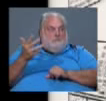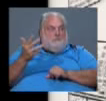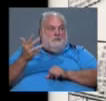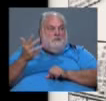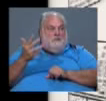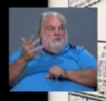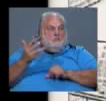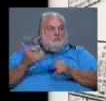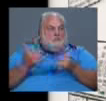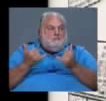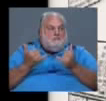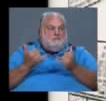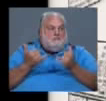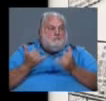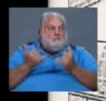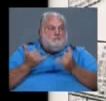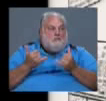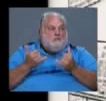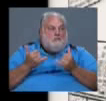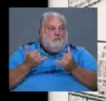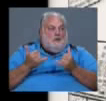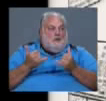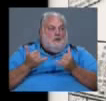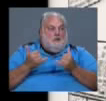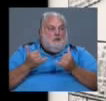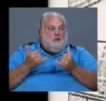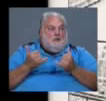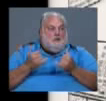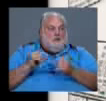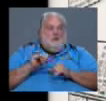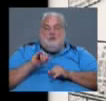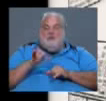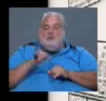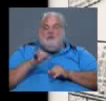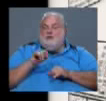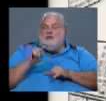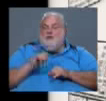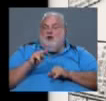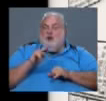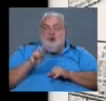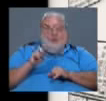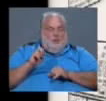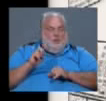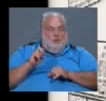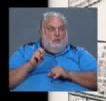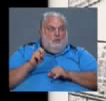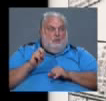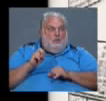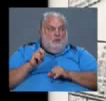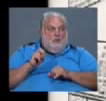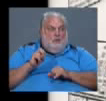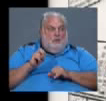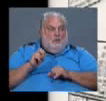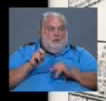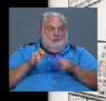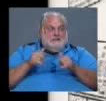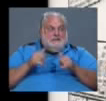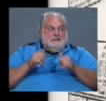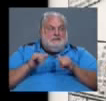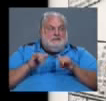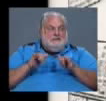it's currently zoned, for whatever reason, I think still